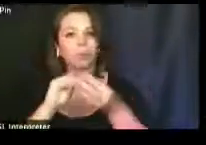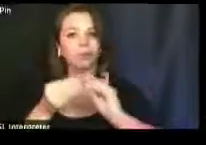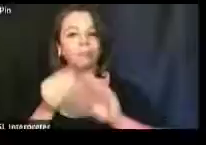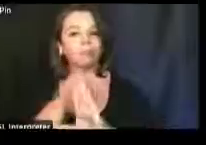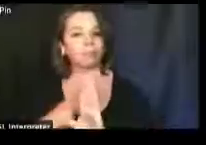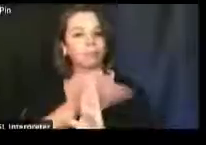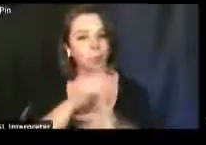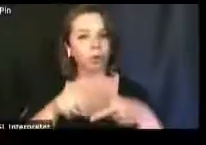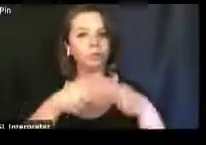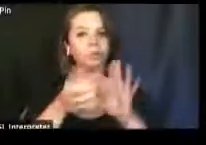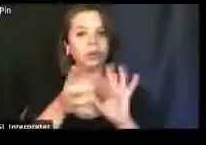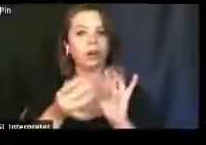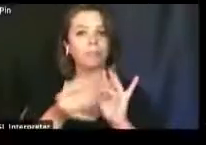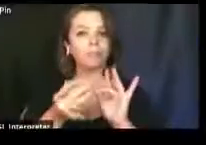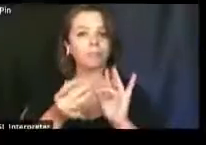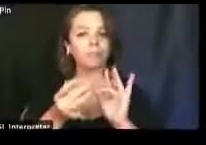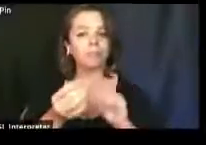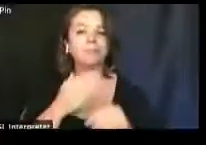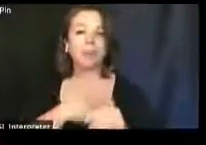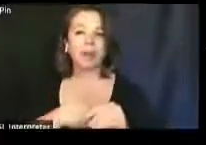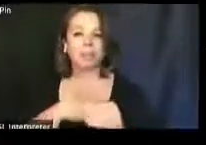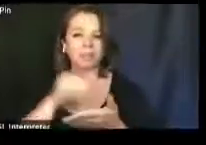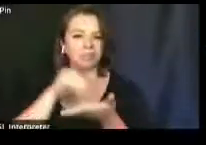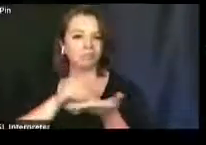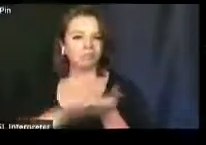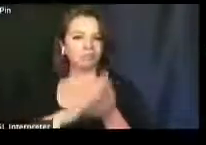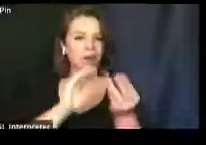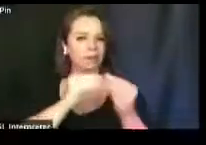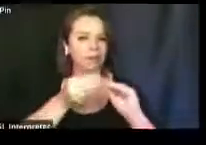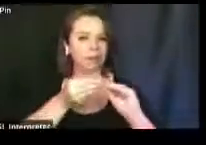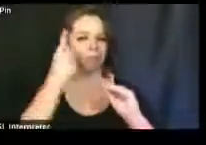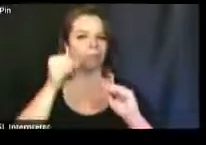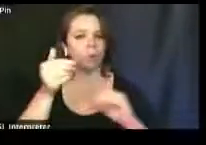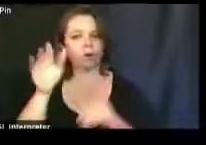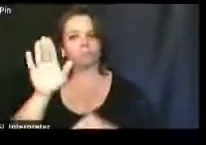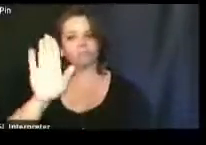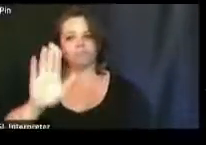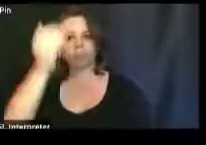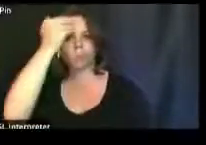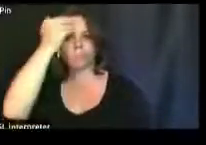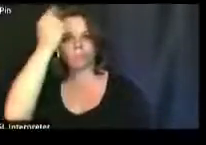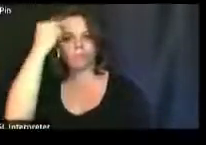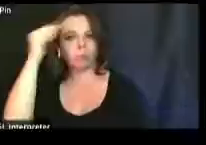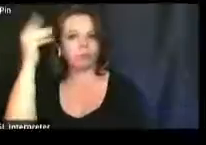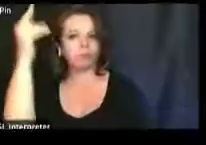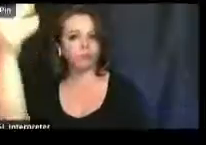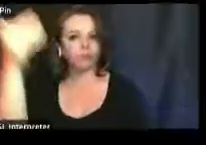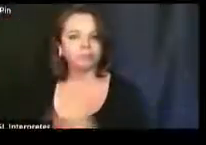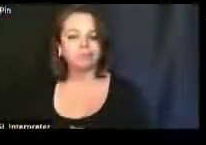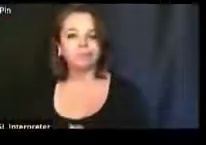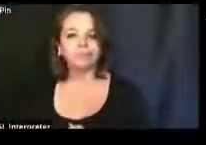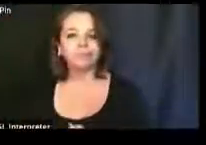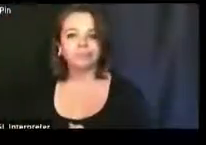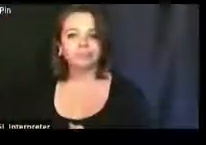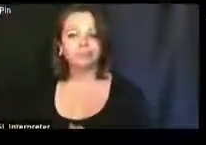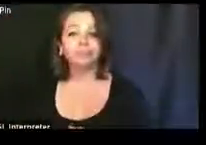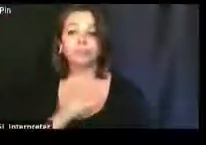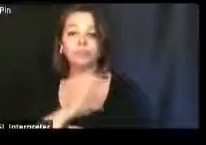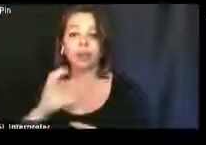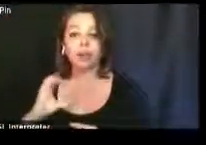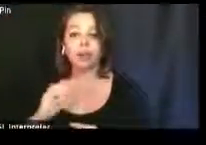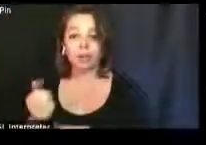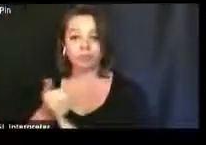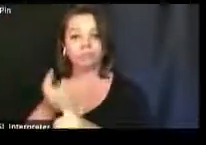speaking. Please make a note of your speaker order number for future reference. The Commission will be enforcing a 3-minute